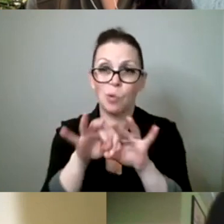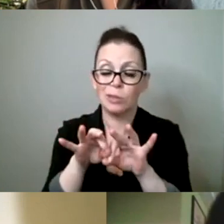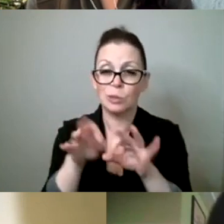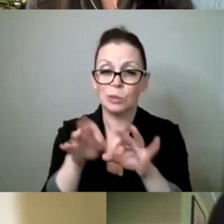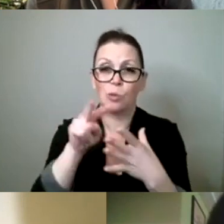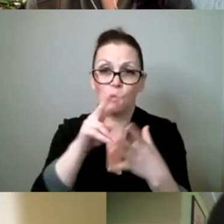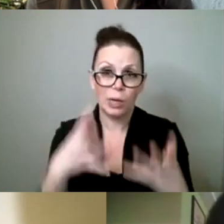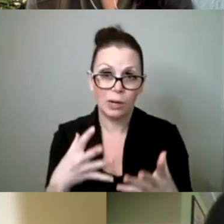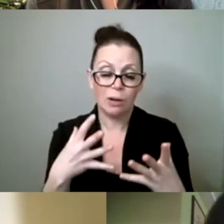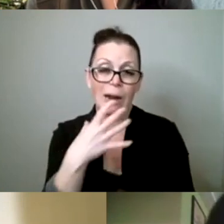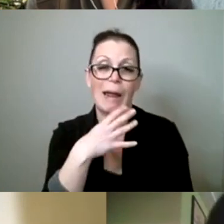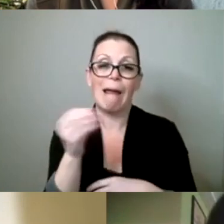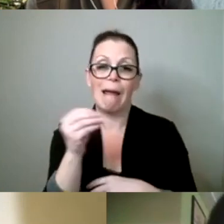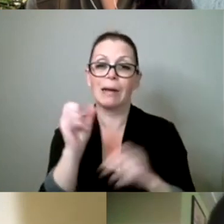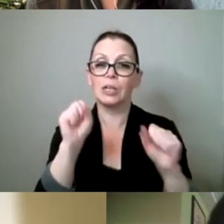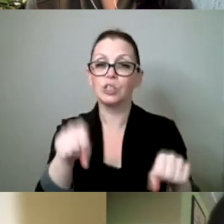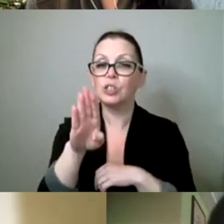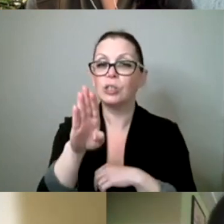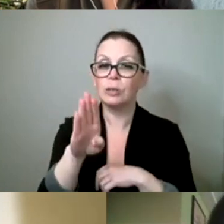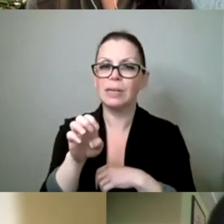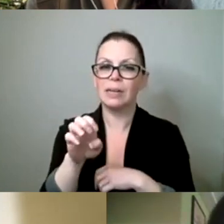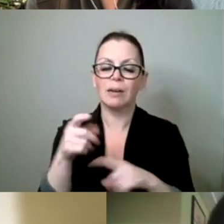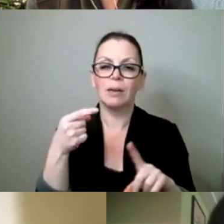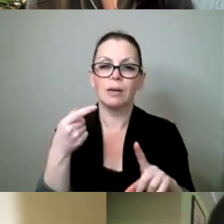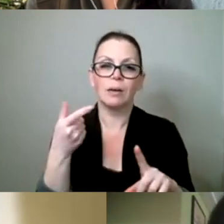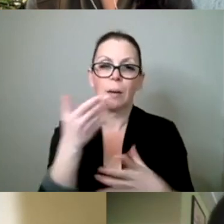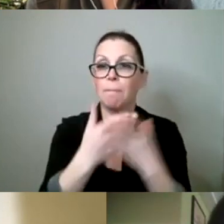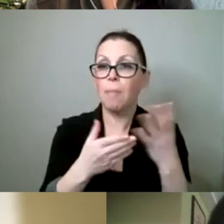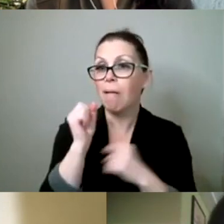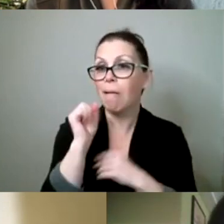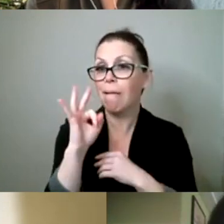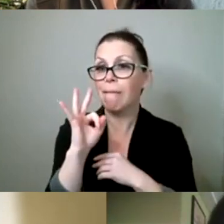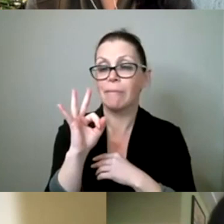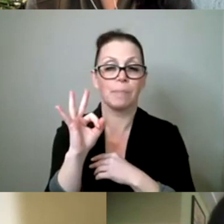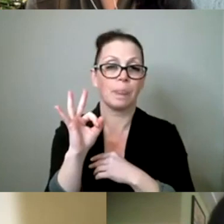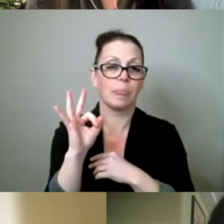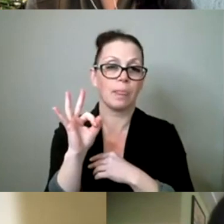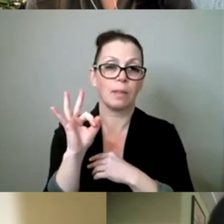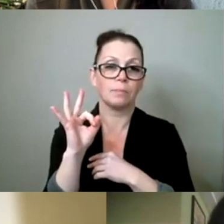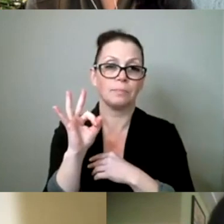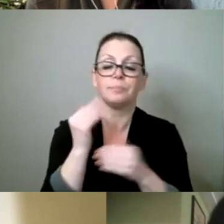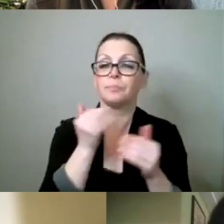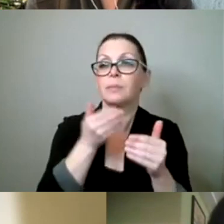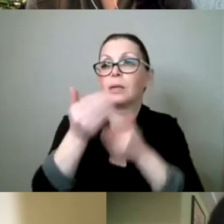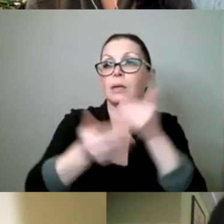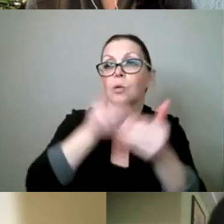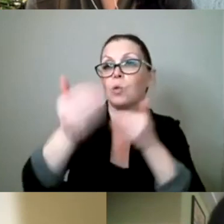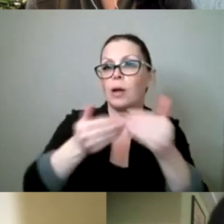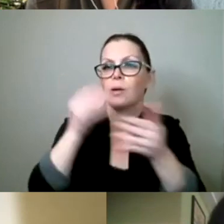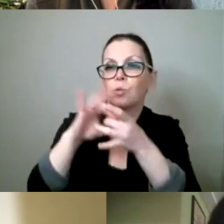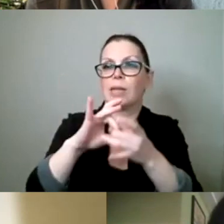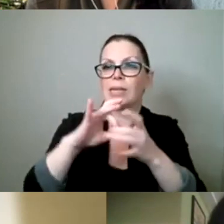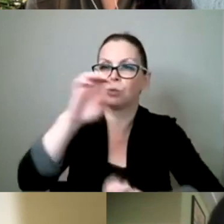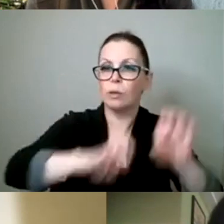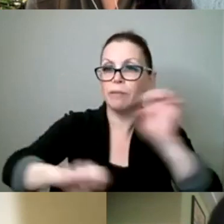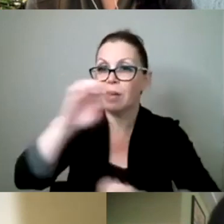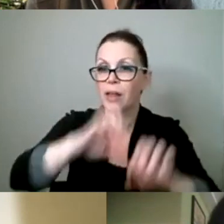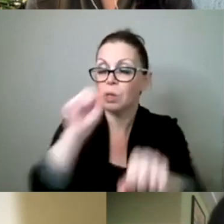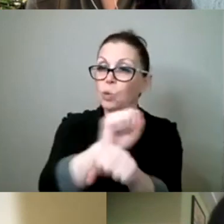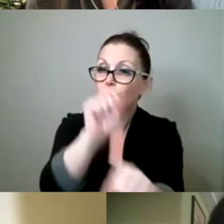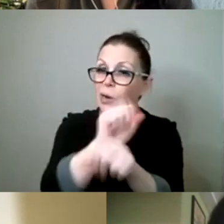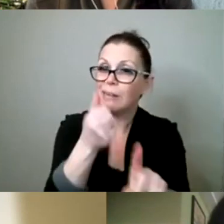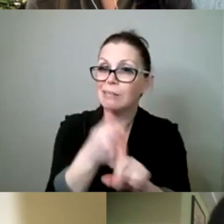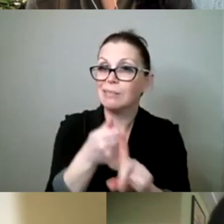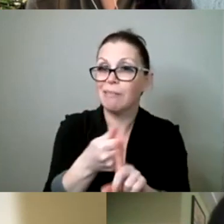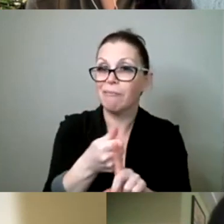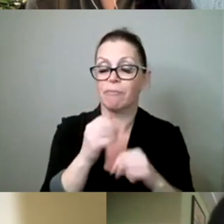and it should be that should somehow be part of the process of evaluating the work, that,